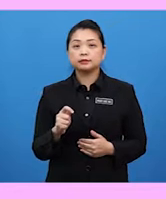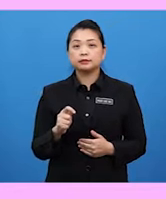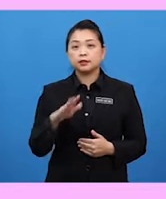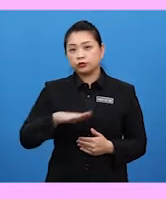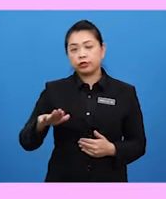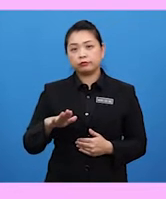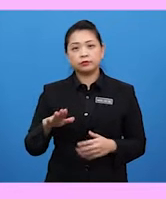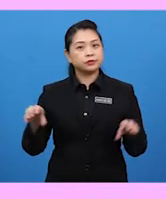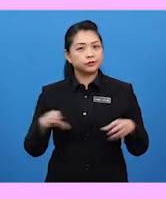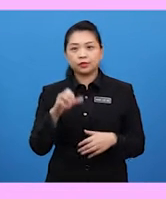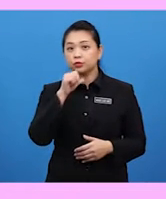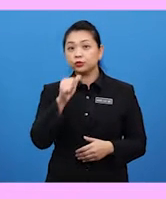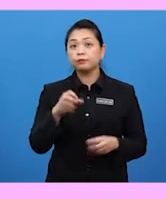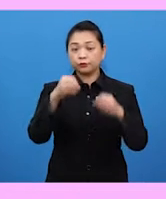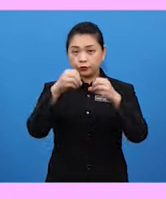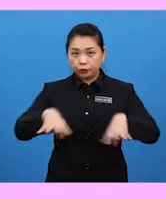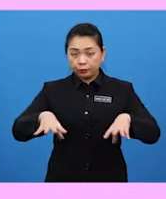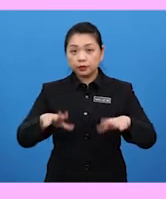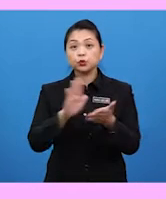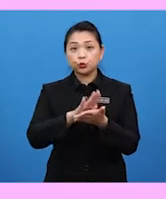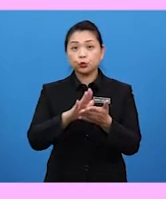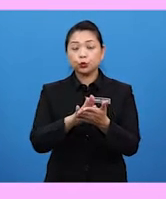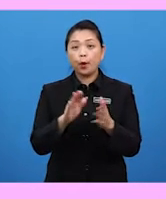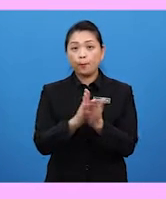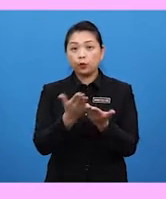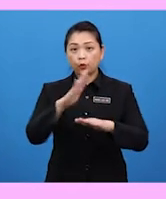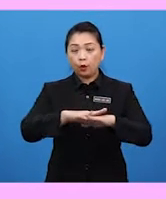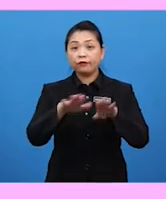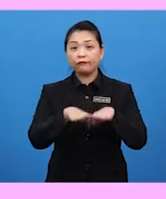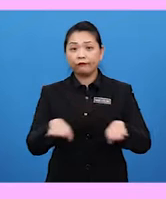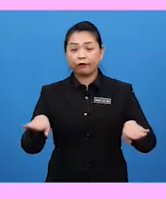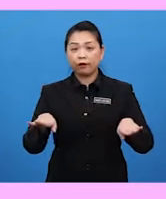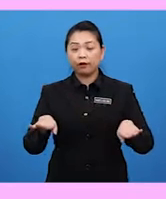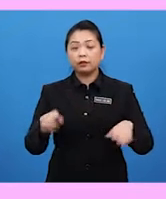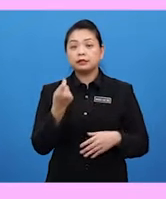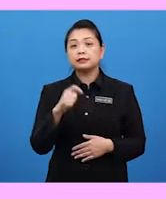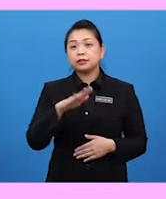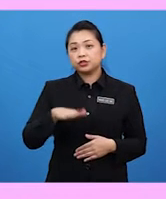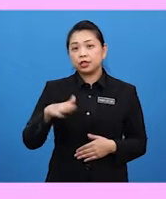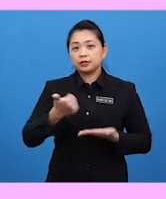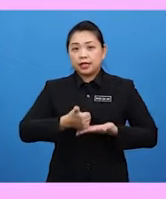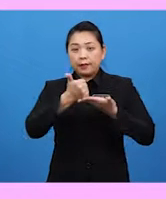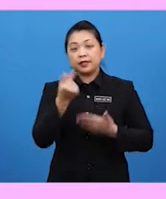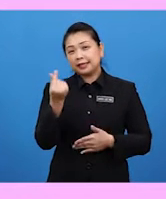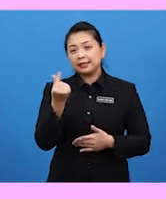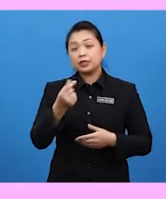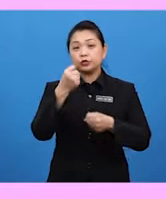books on the floor. The child helps to do some little chores.